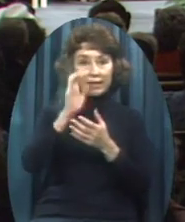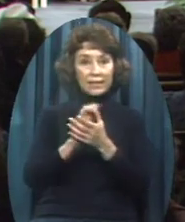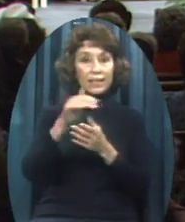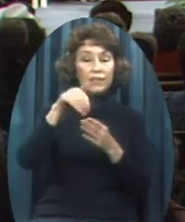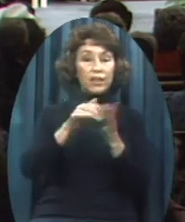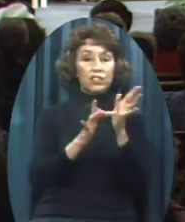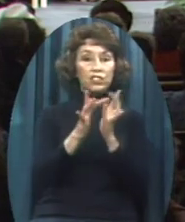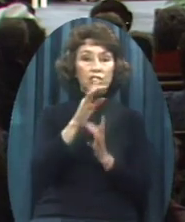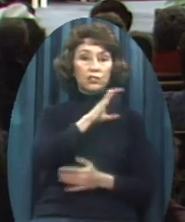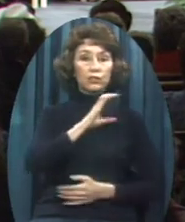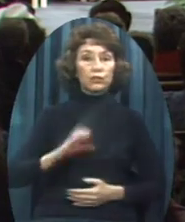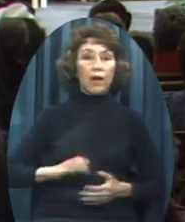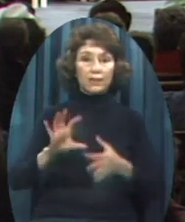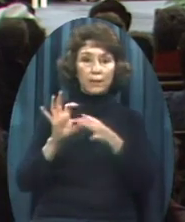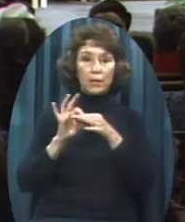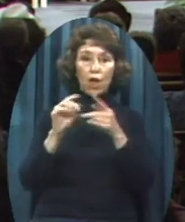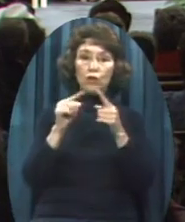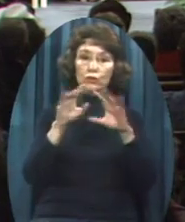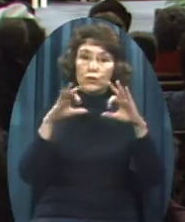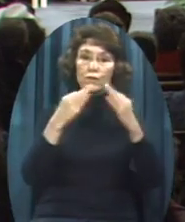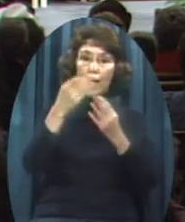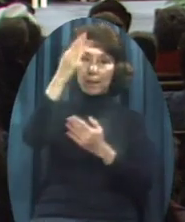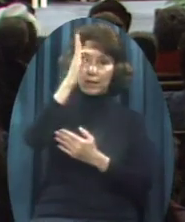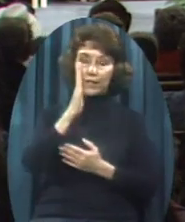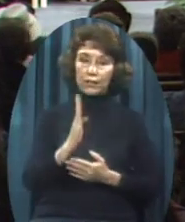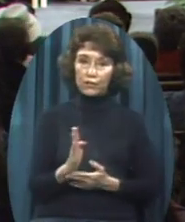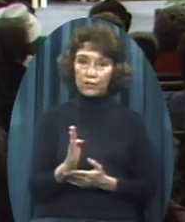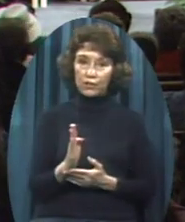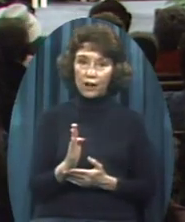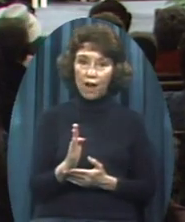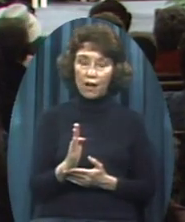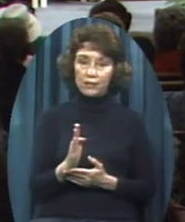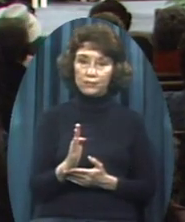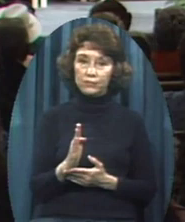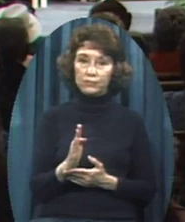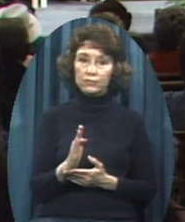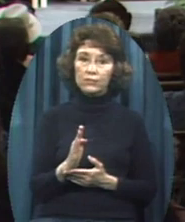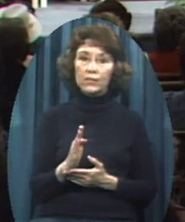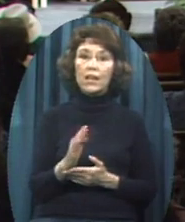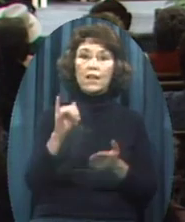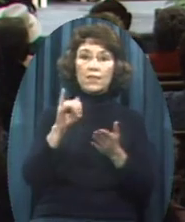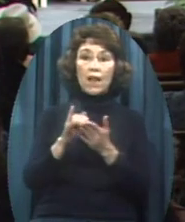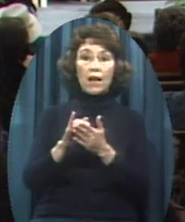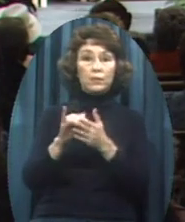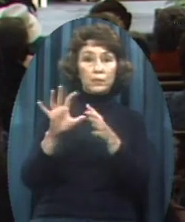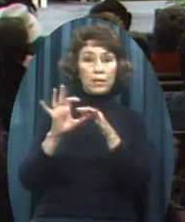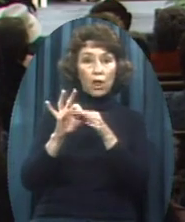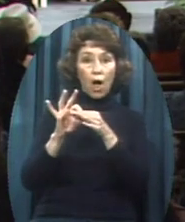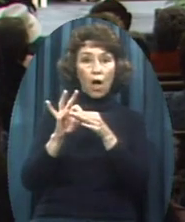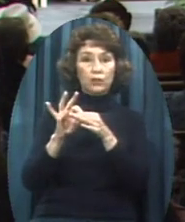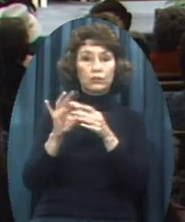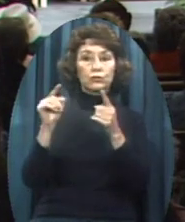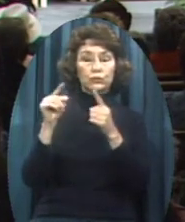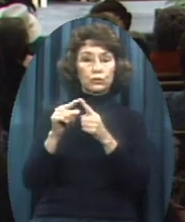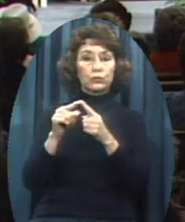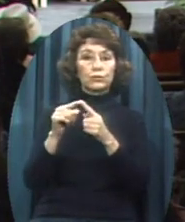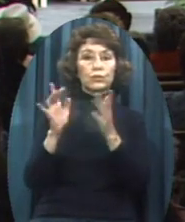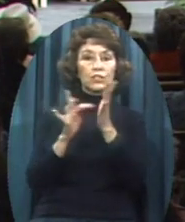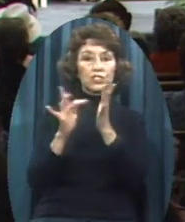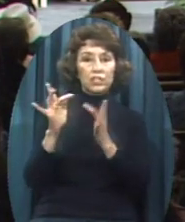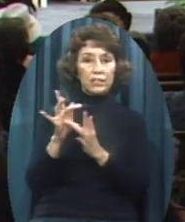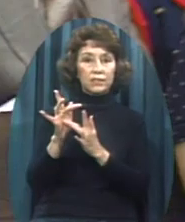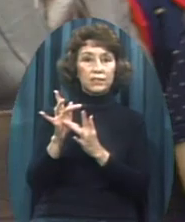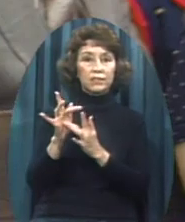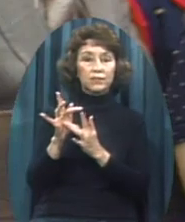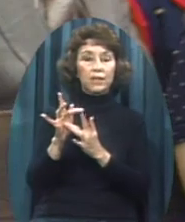Jesus Christ, and those who hate this Bible and who hate the church and who hate believers are those who are marching under the leadership of the other